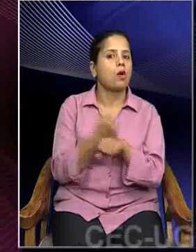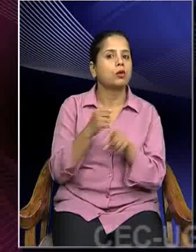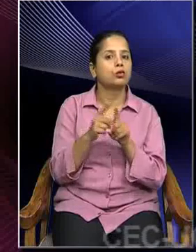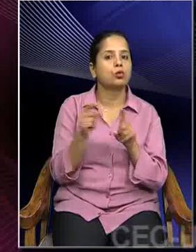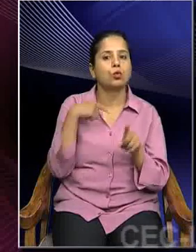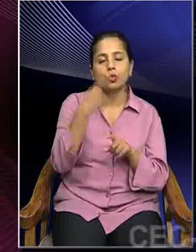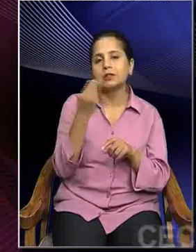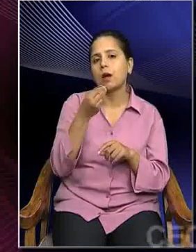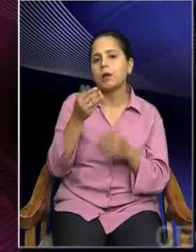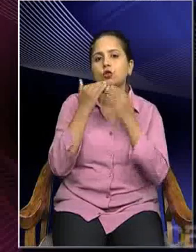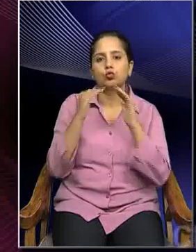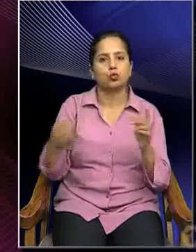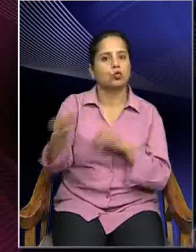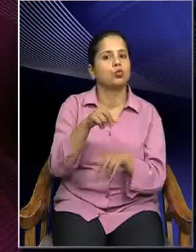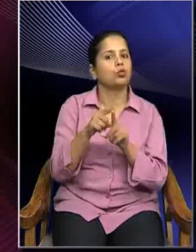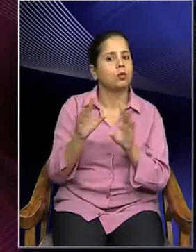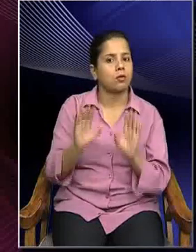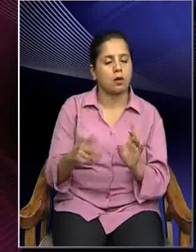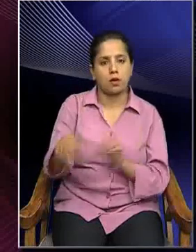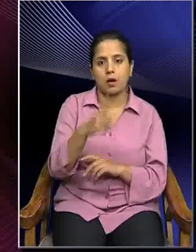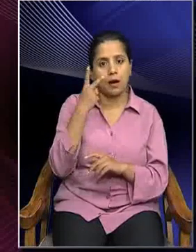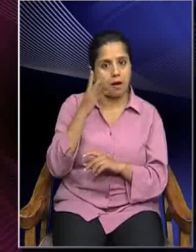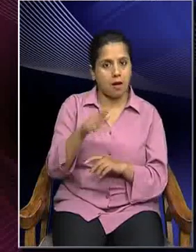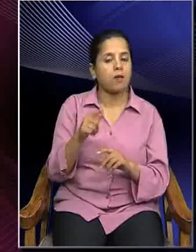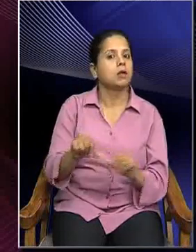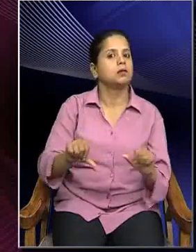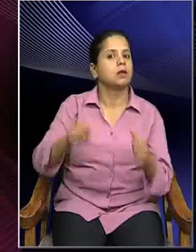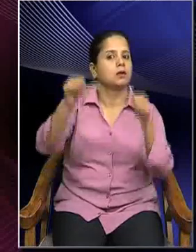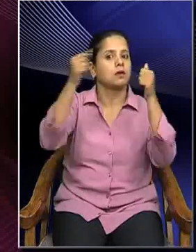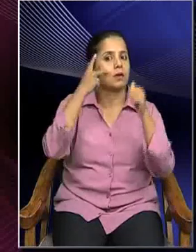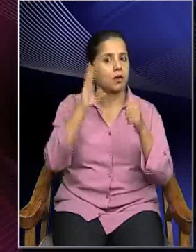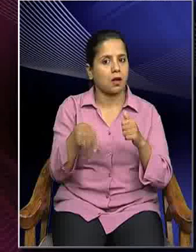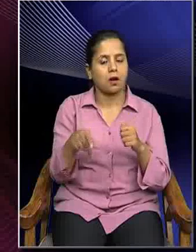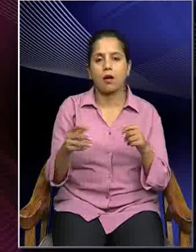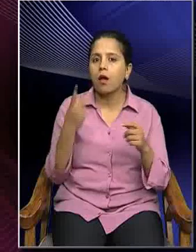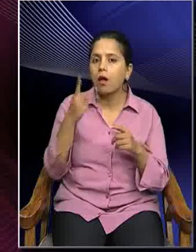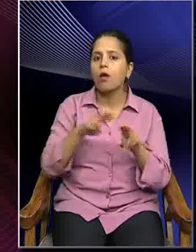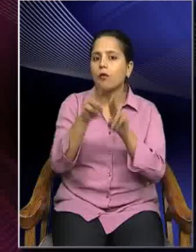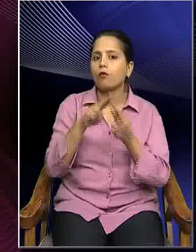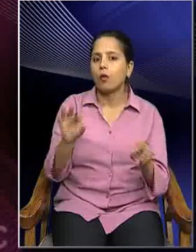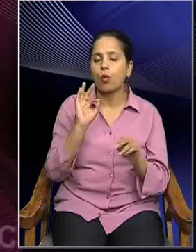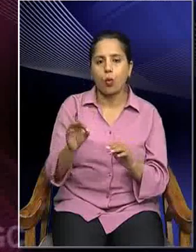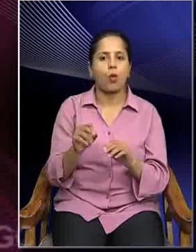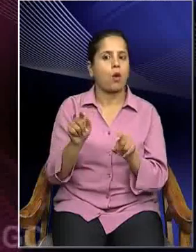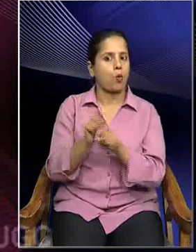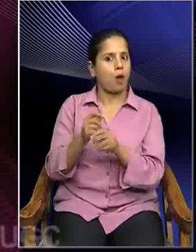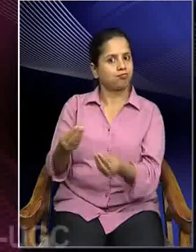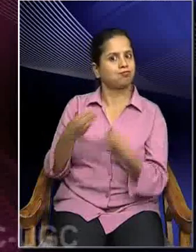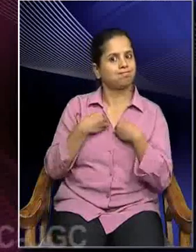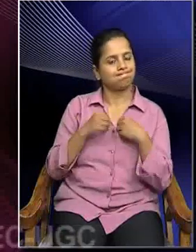by certain students and having been successfully completing a task assigned to